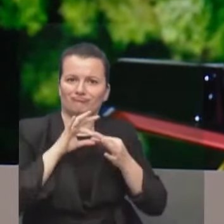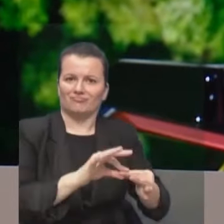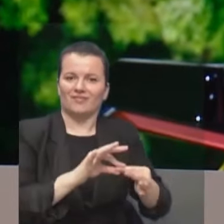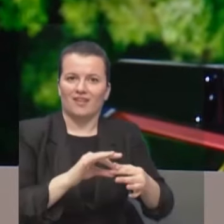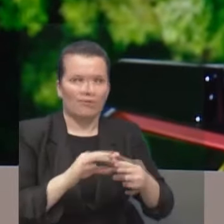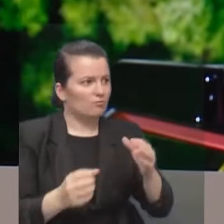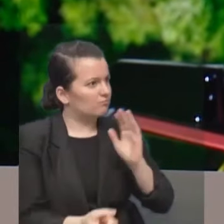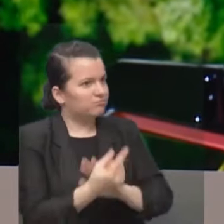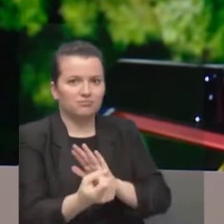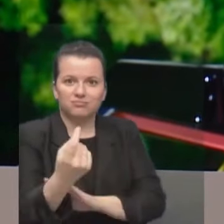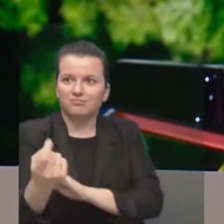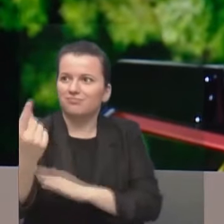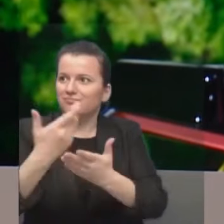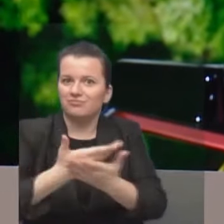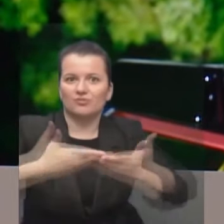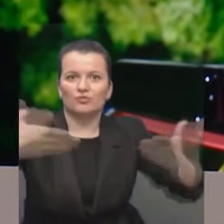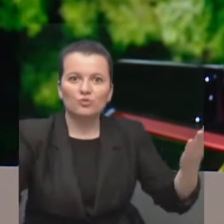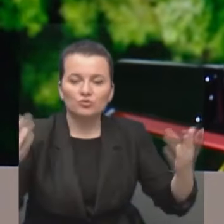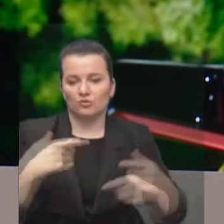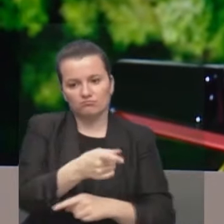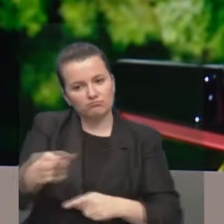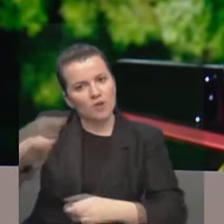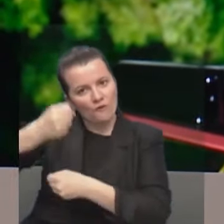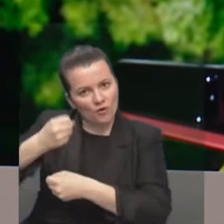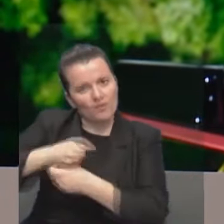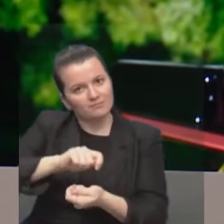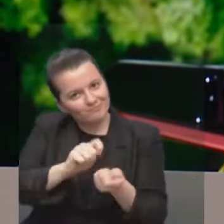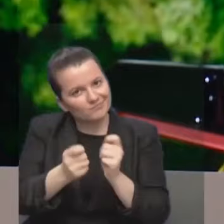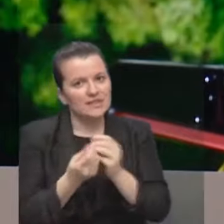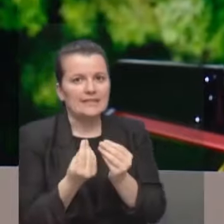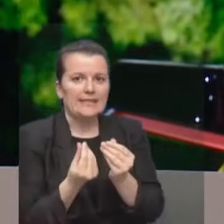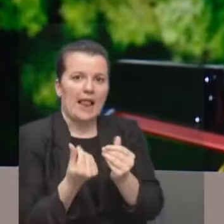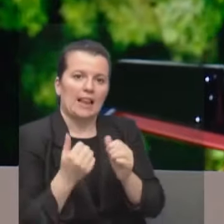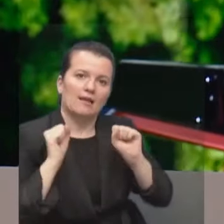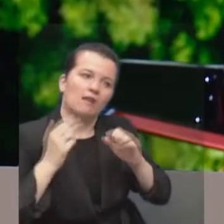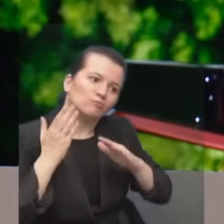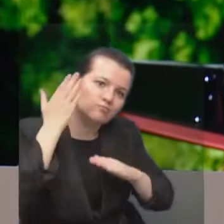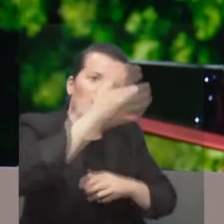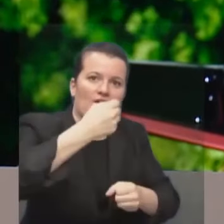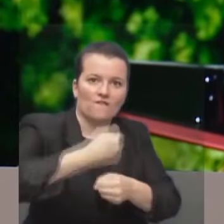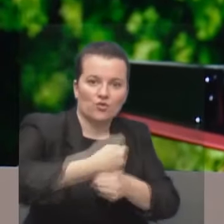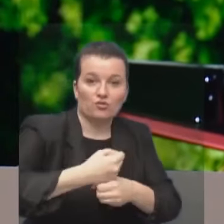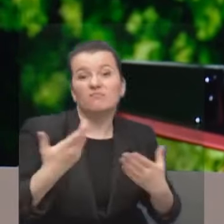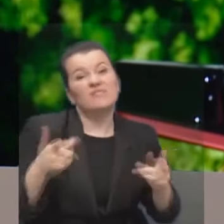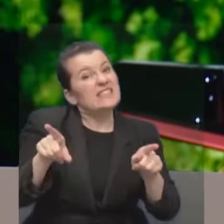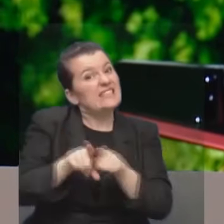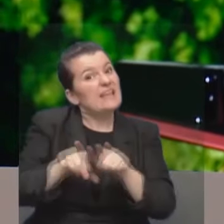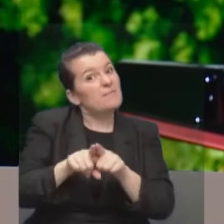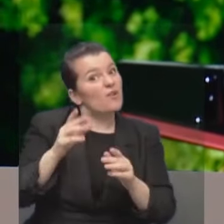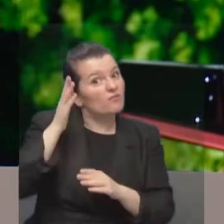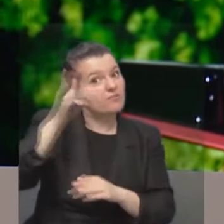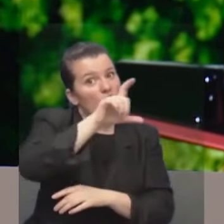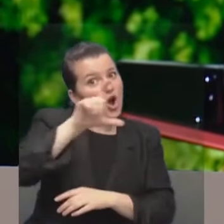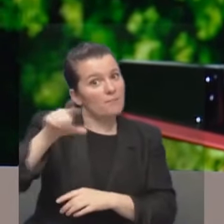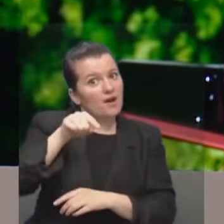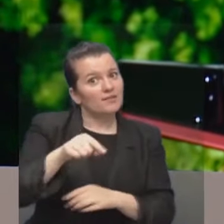a responsibility for our employees, but this is the future of the company is at stake. This is a challenge we take very seriously indeed.